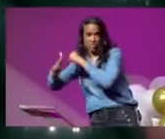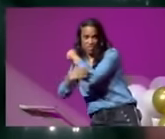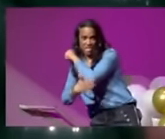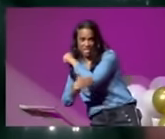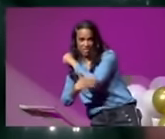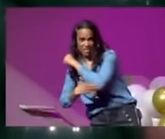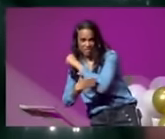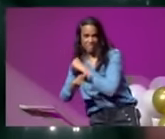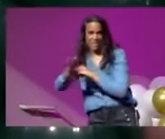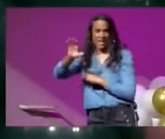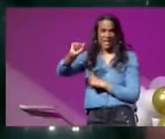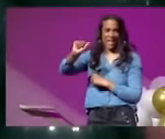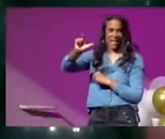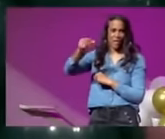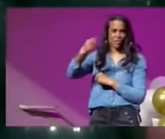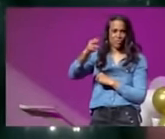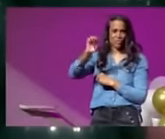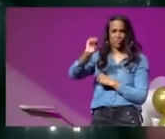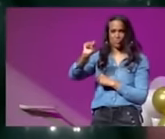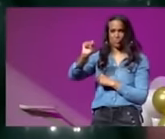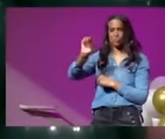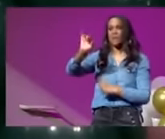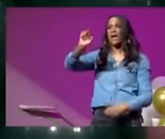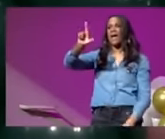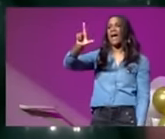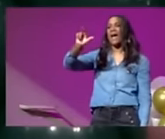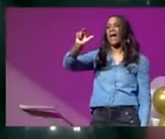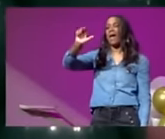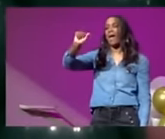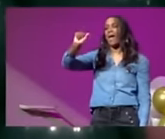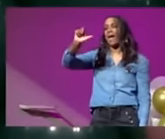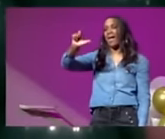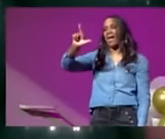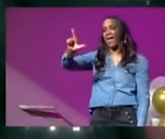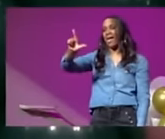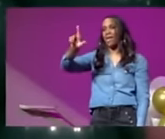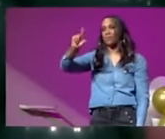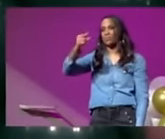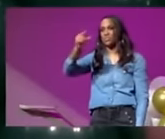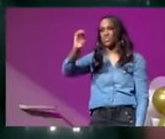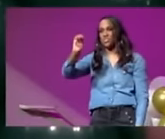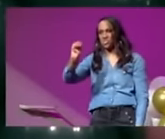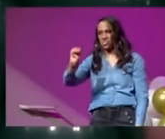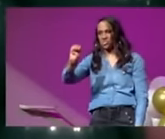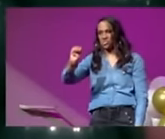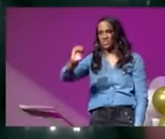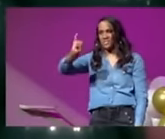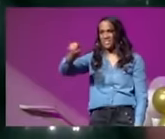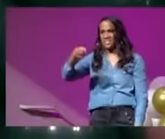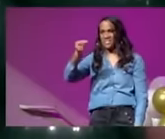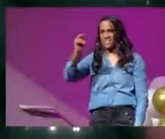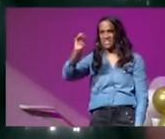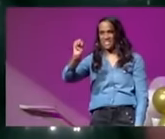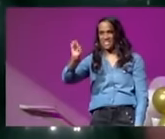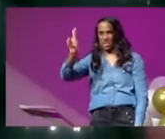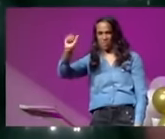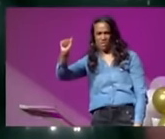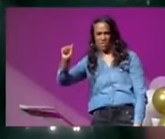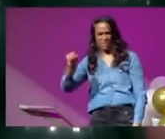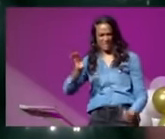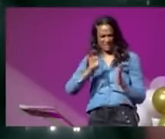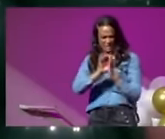Al Jazeera, it was a picture, it was a nativity scene of the babe